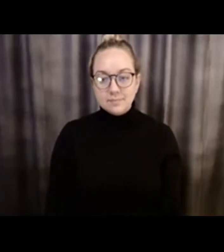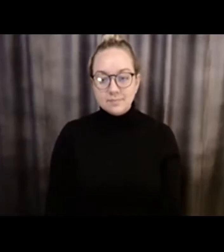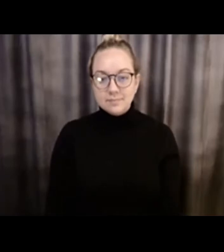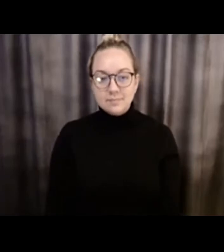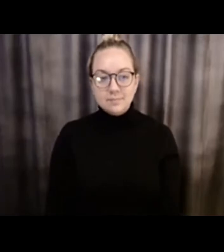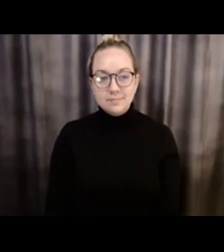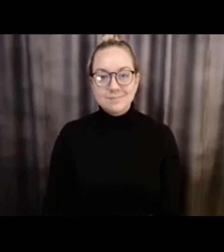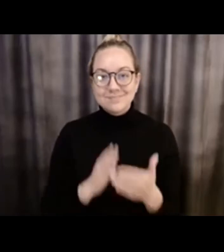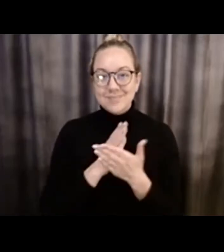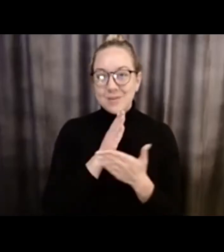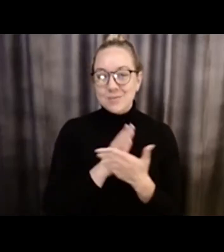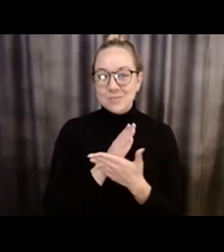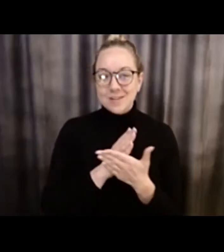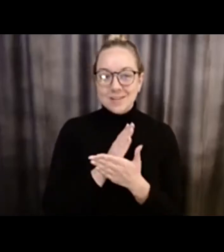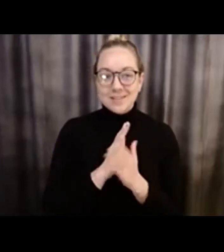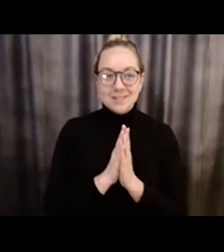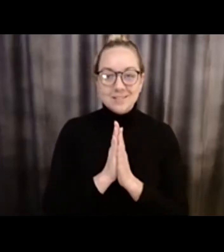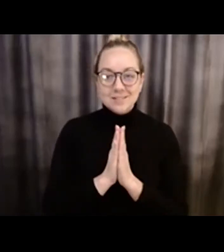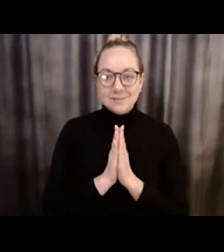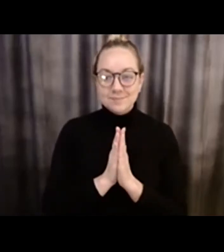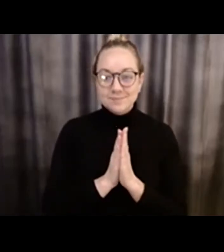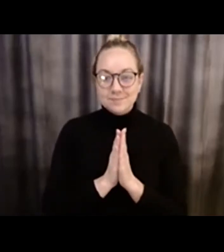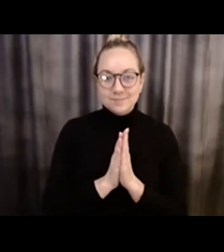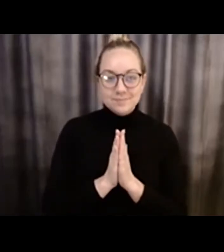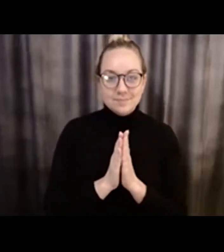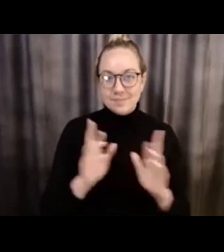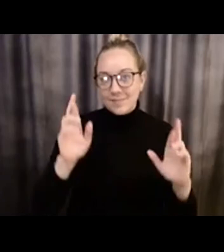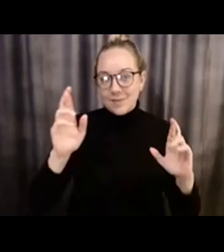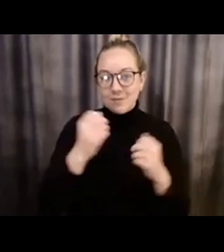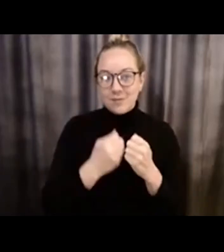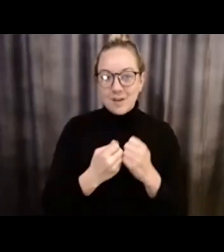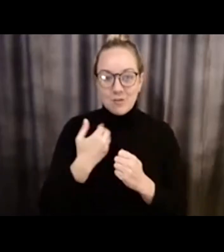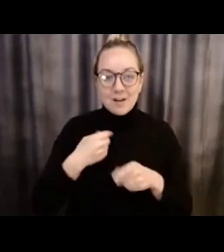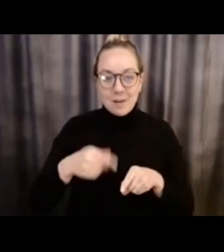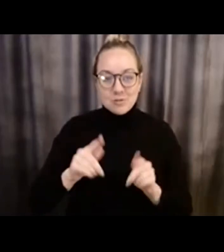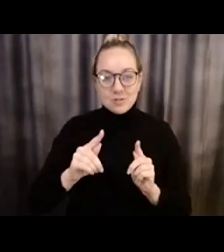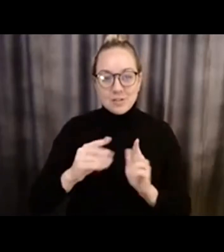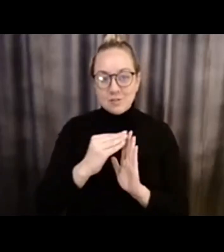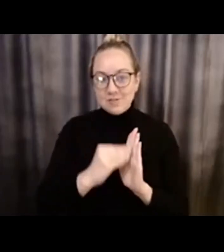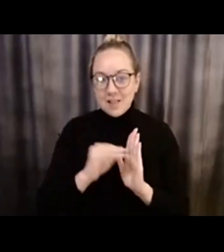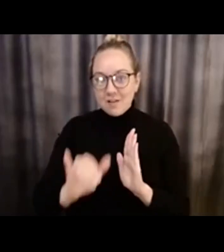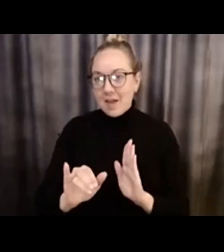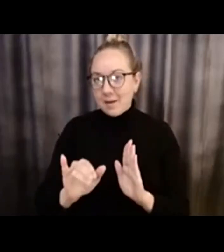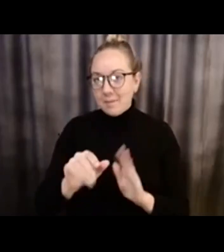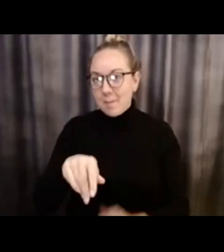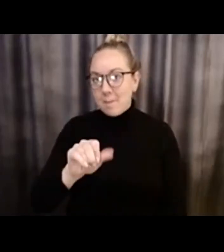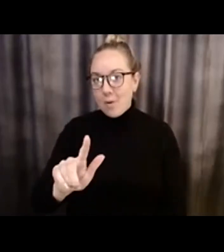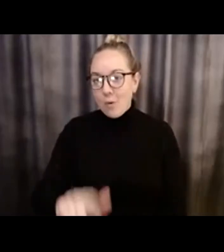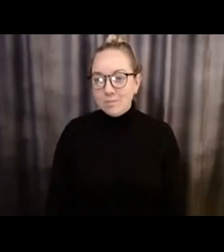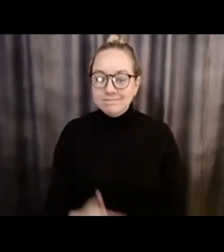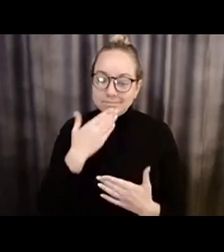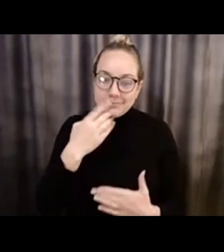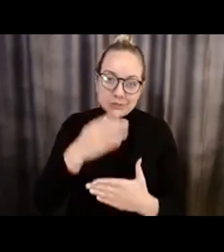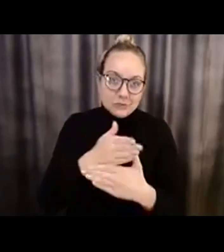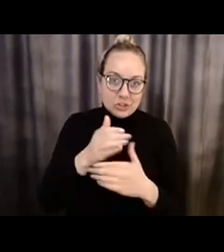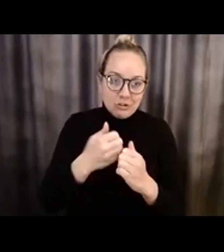All right. Hopefully you all completed that. Thank you so much for sharing with us. This